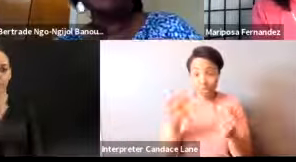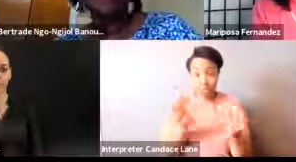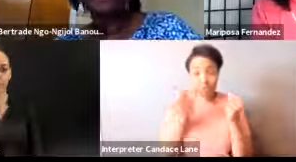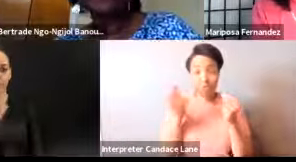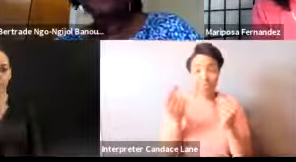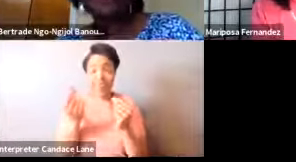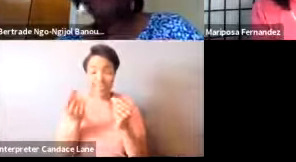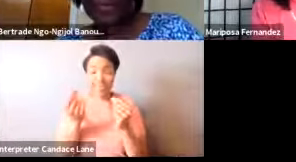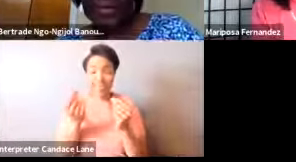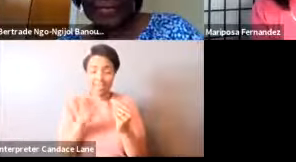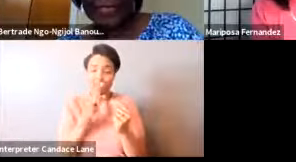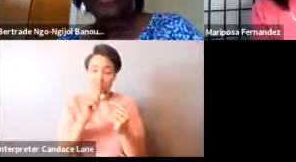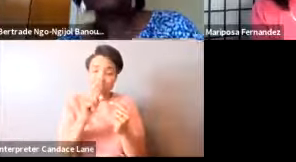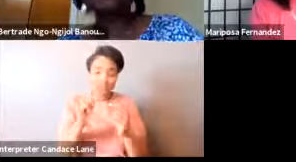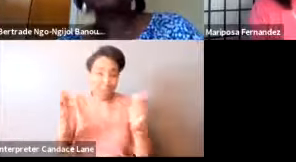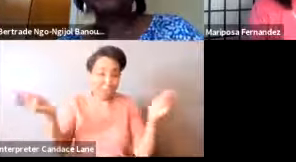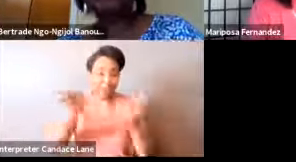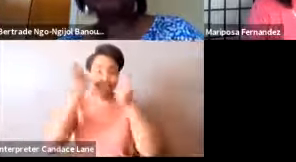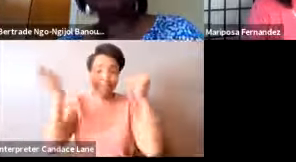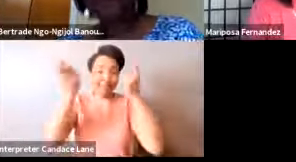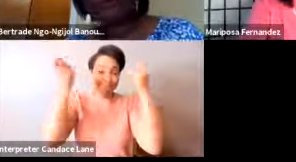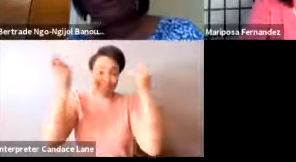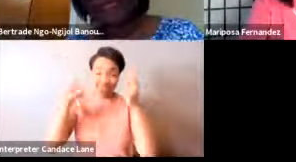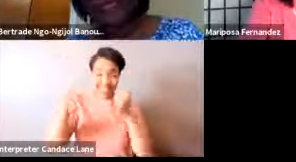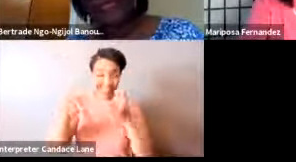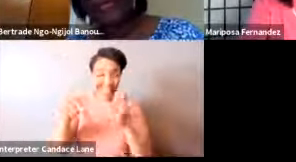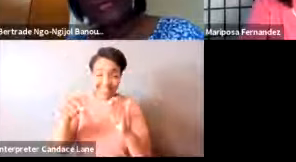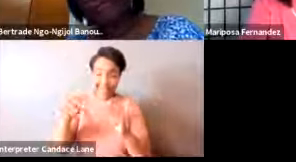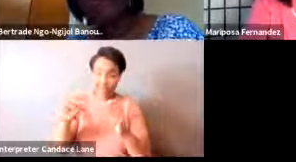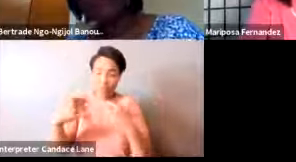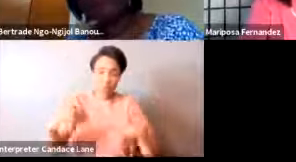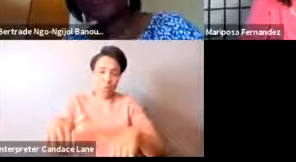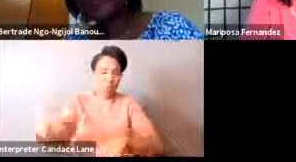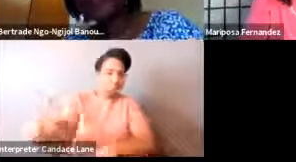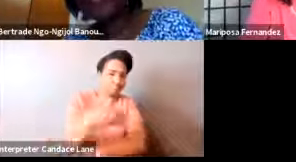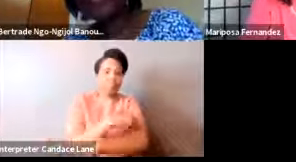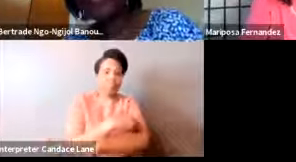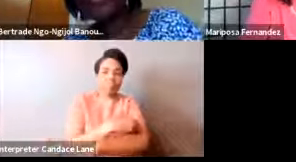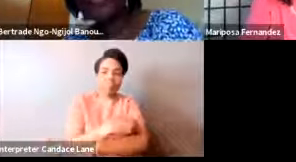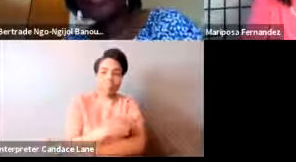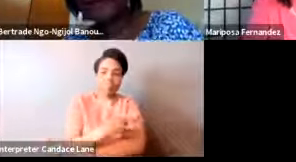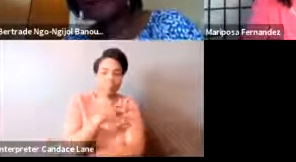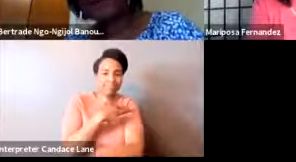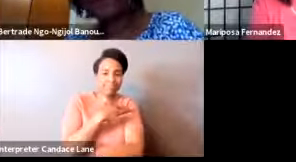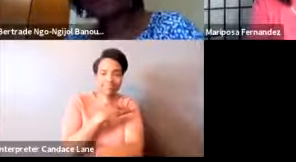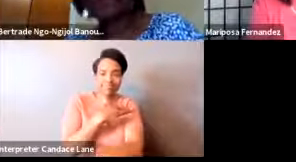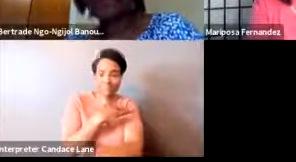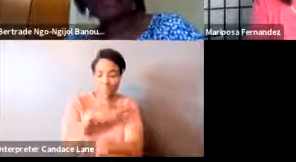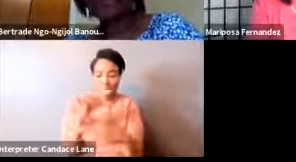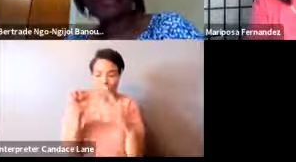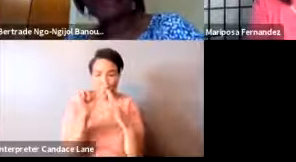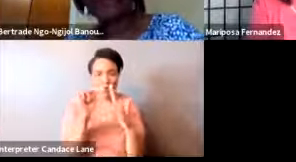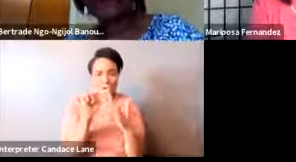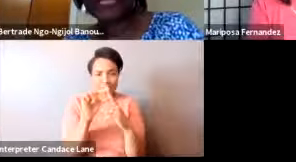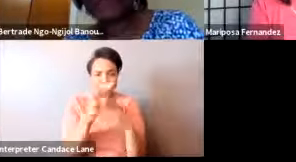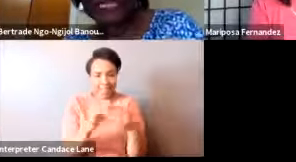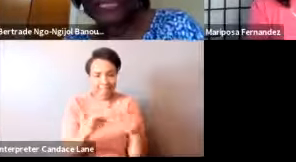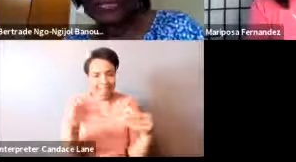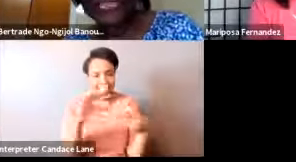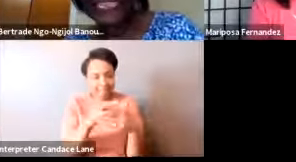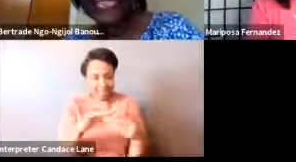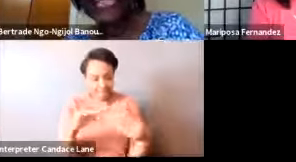really celebrate these powerfully woven words with very